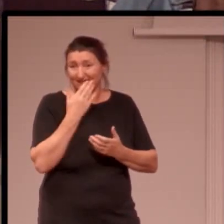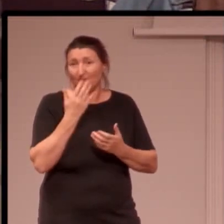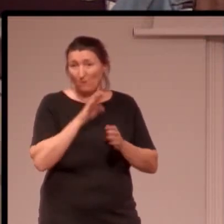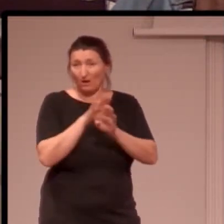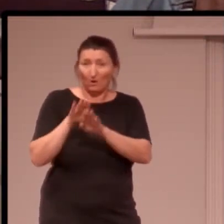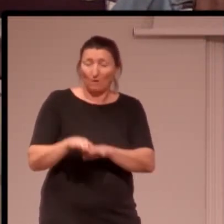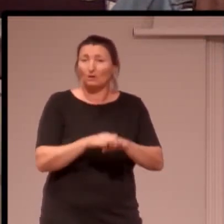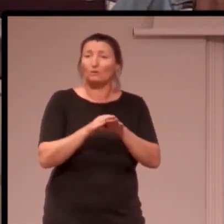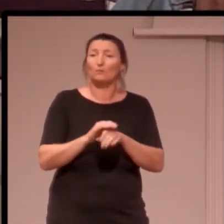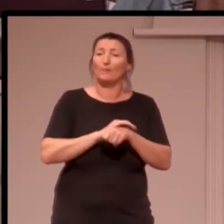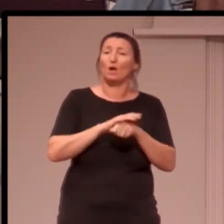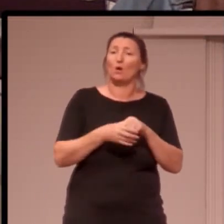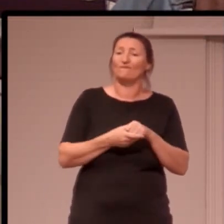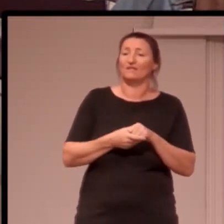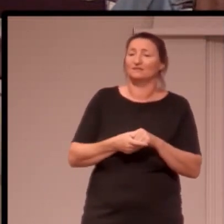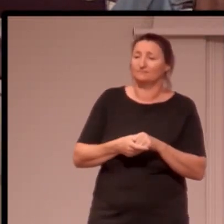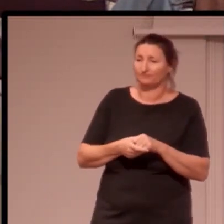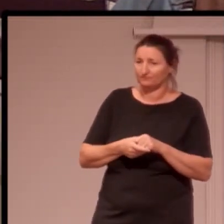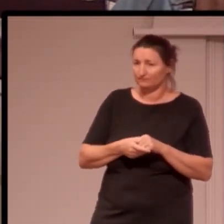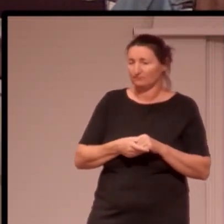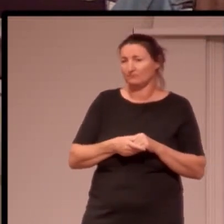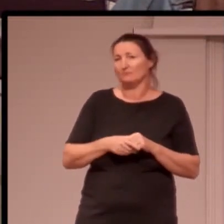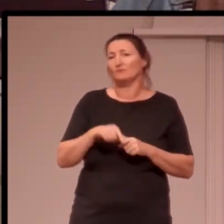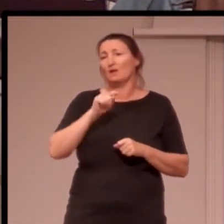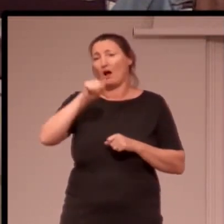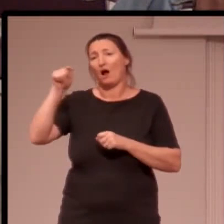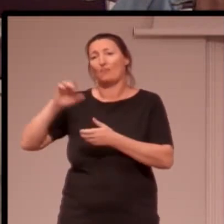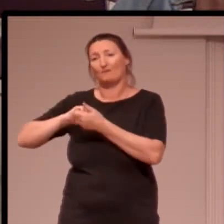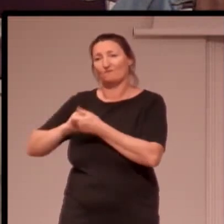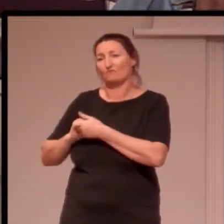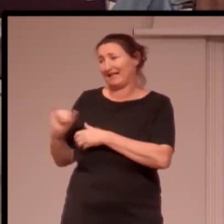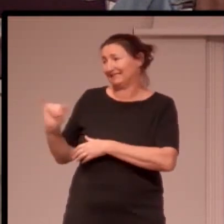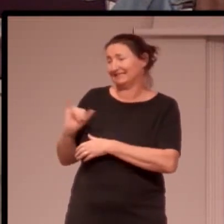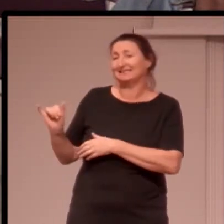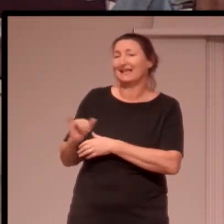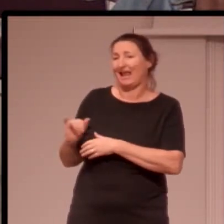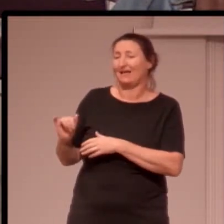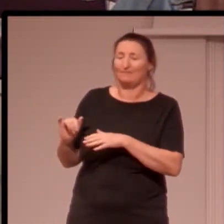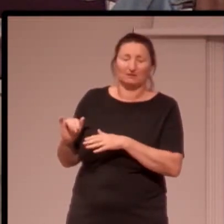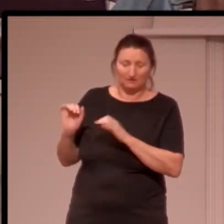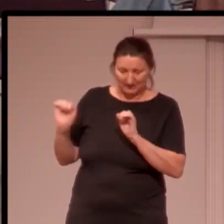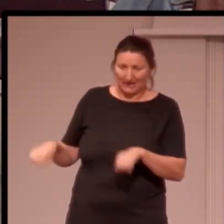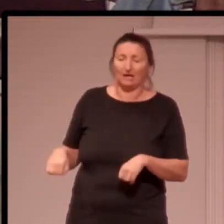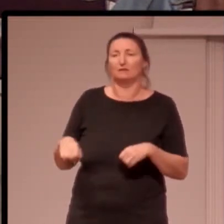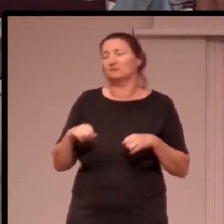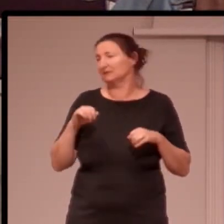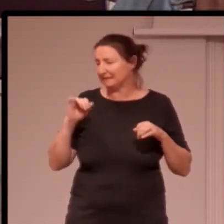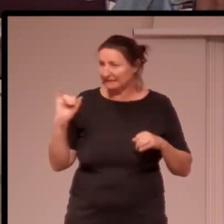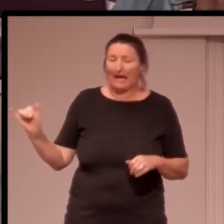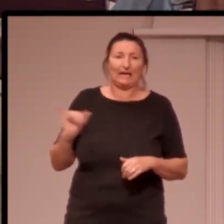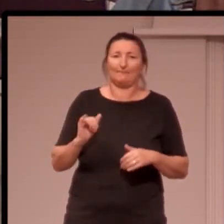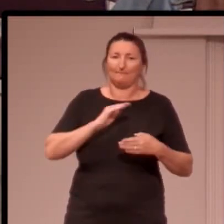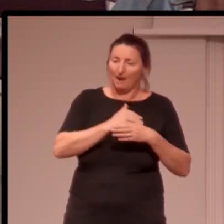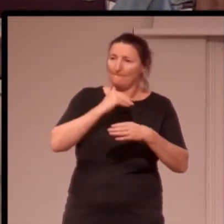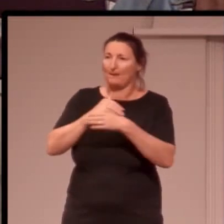with COVID, because I know all my other friends who have similar conditions to me found really similar incidents happening with